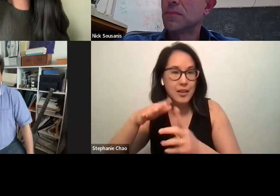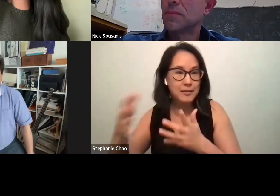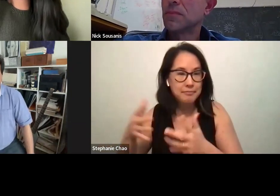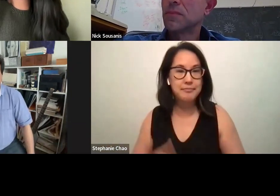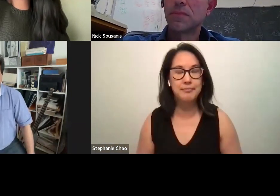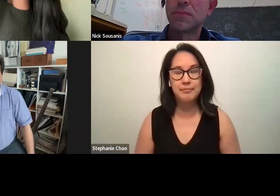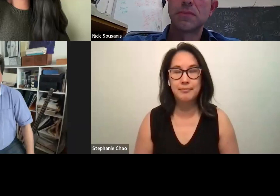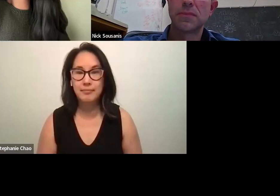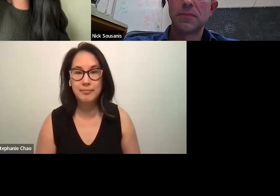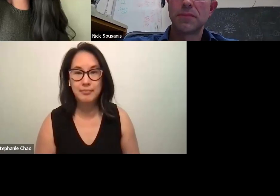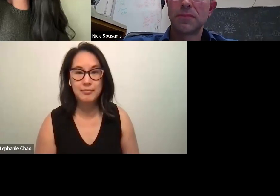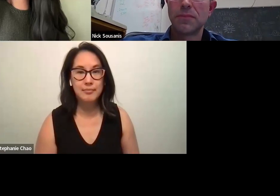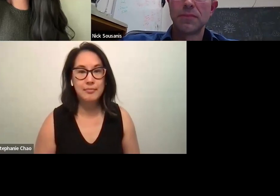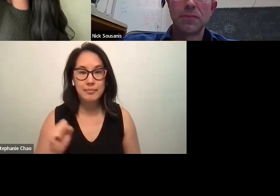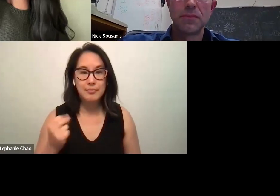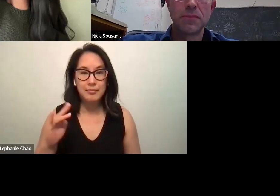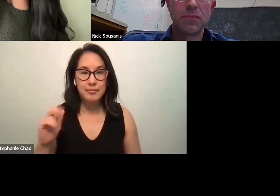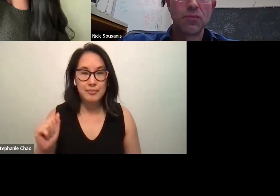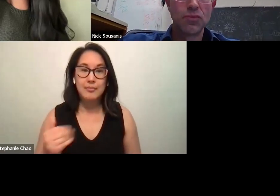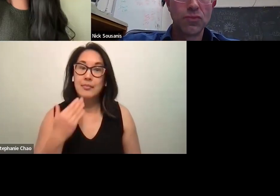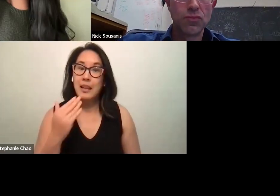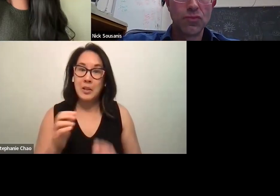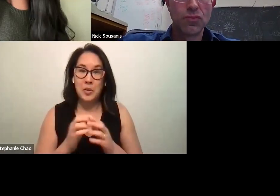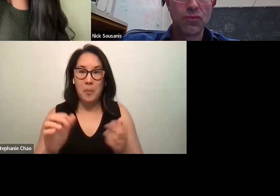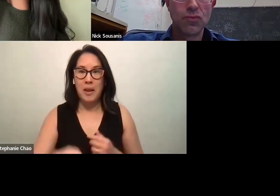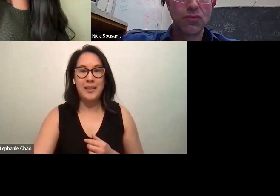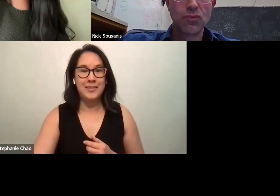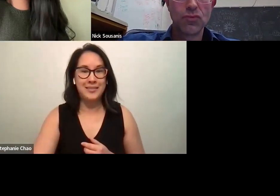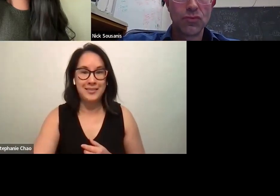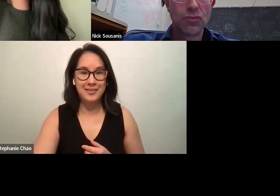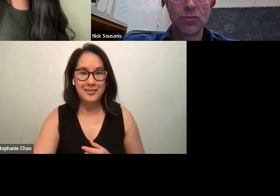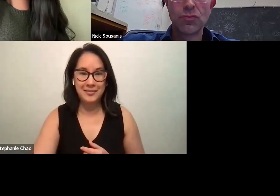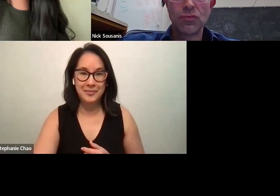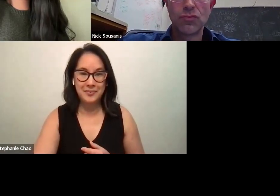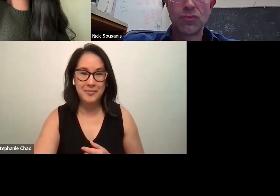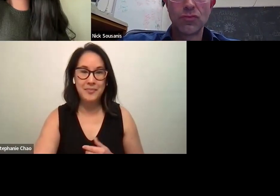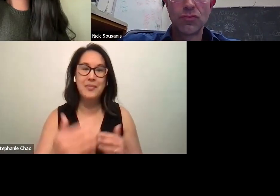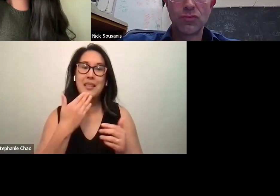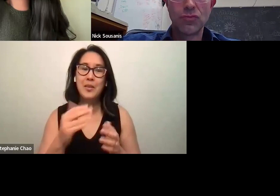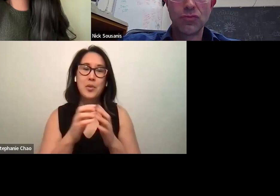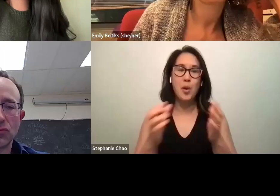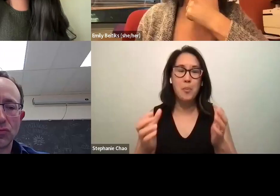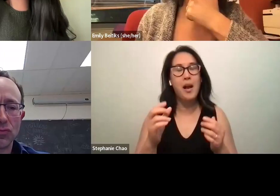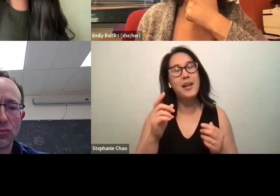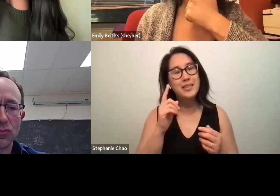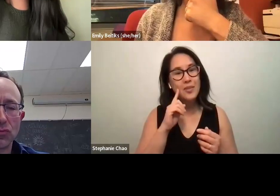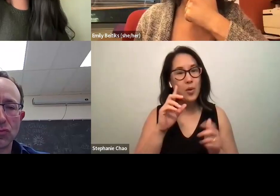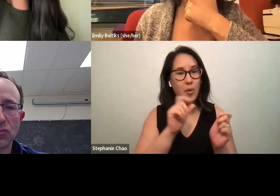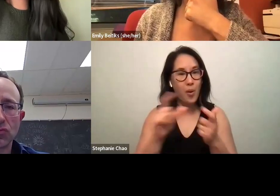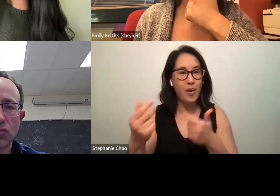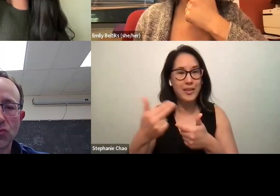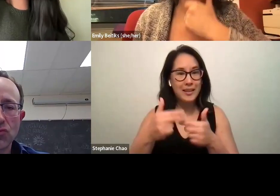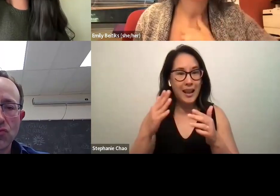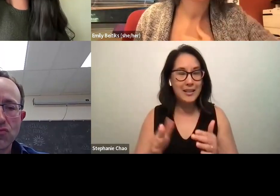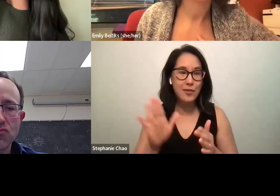Thank you so much. All right. So thank you to all the attendees for your engagement and enthusiasm.